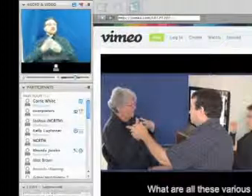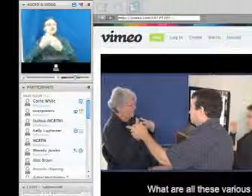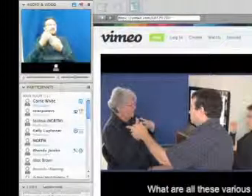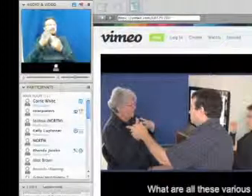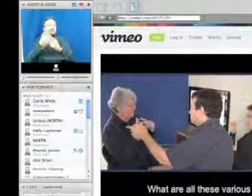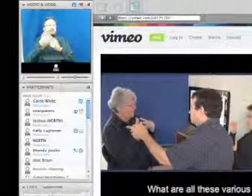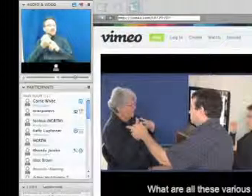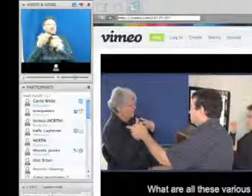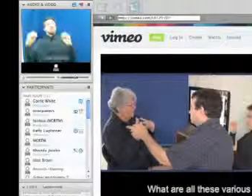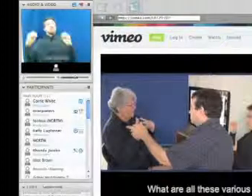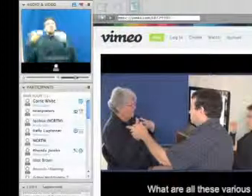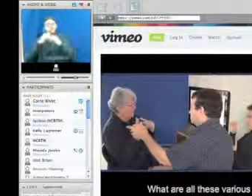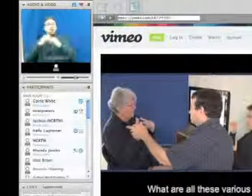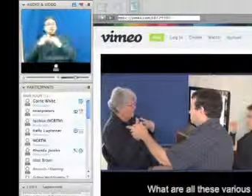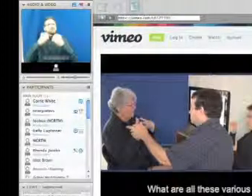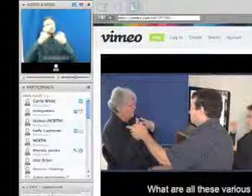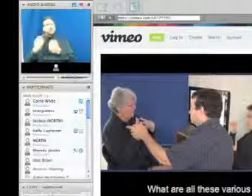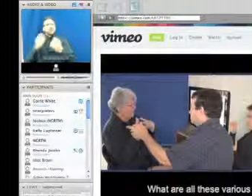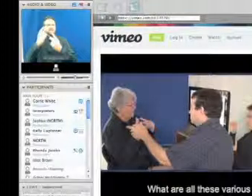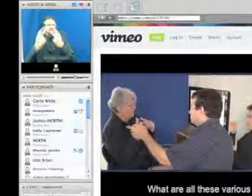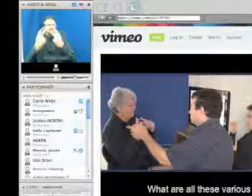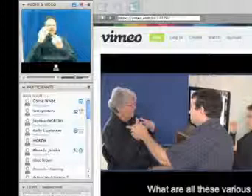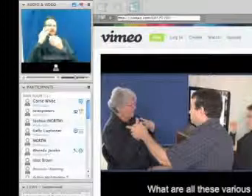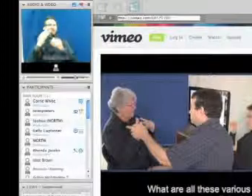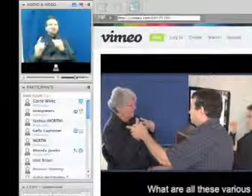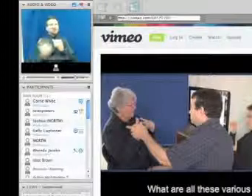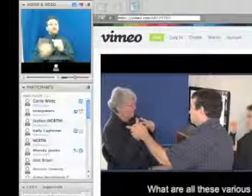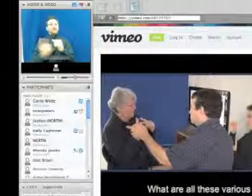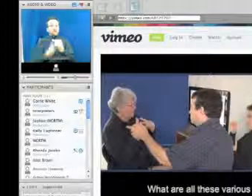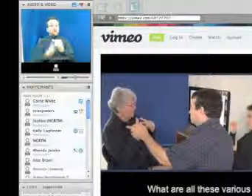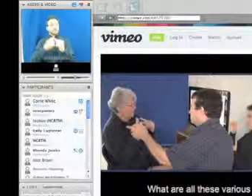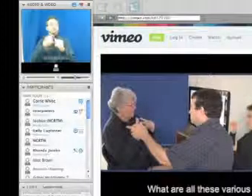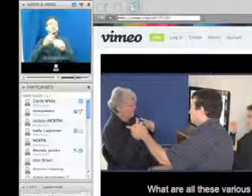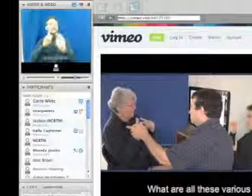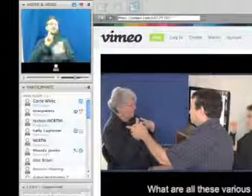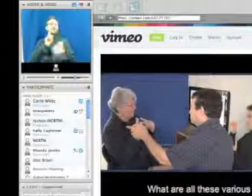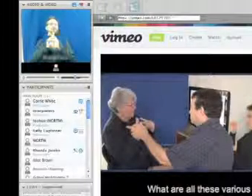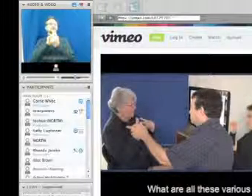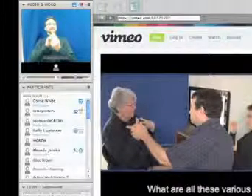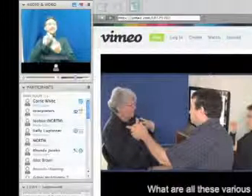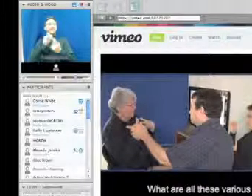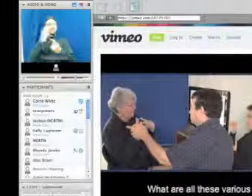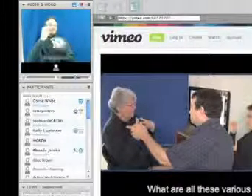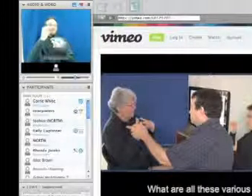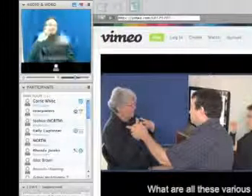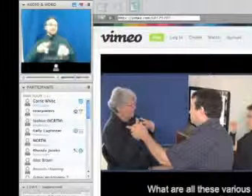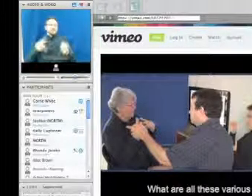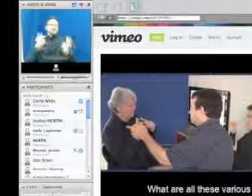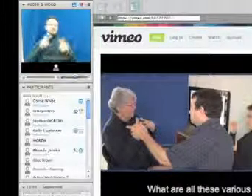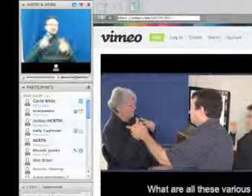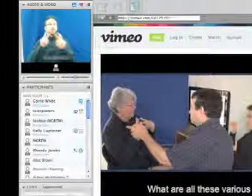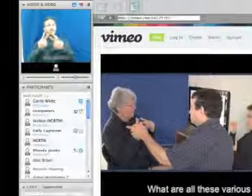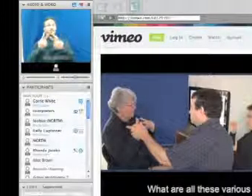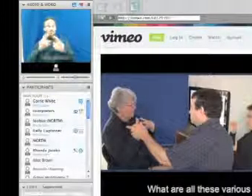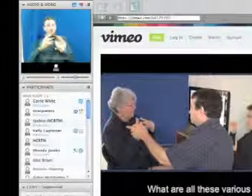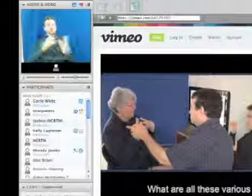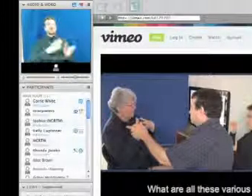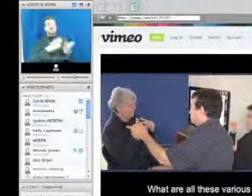first, and then you'll watch about 1.5 minutes of